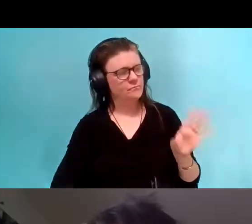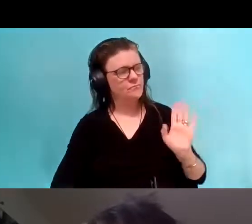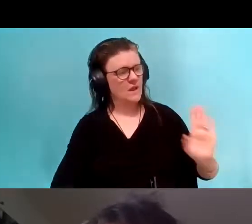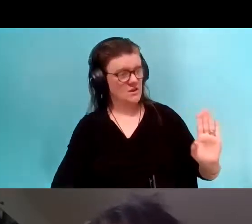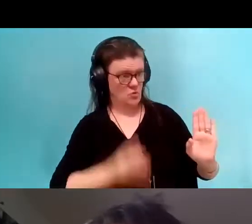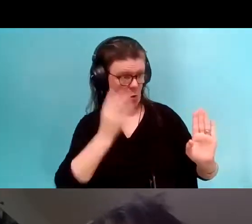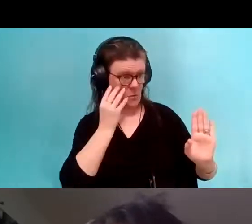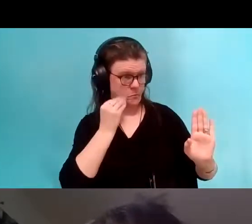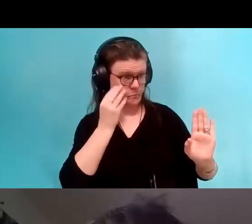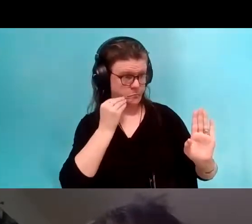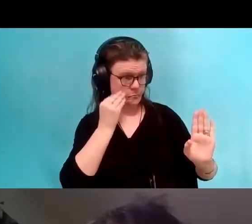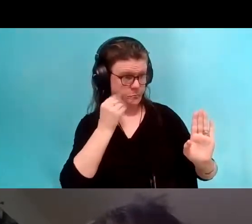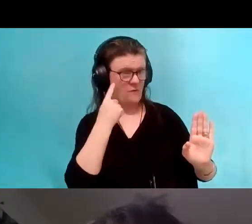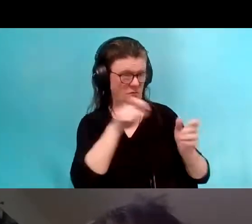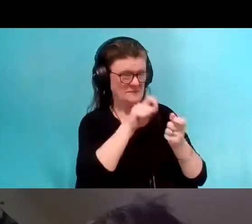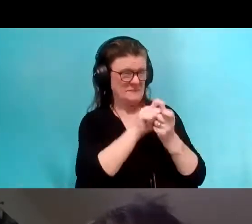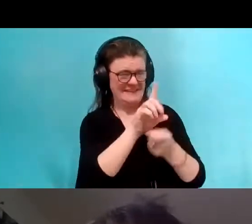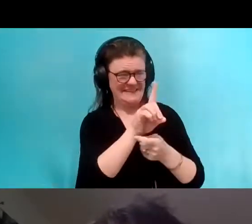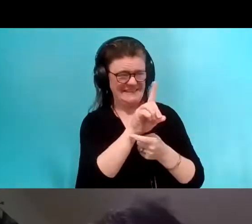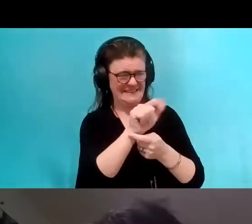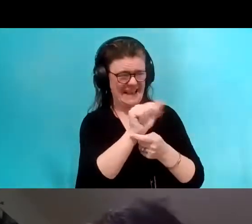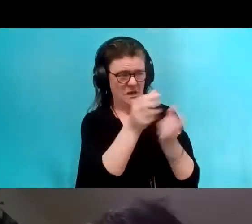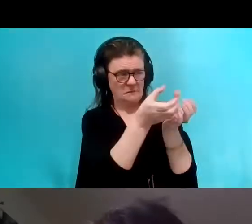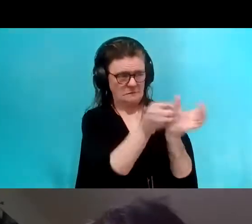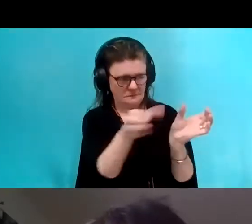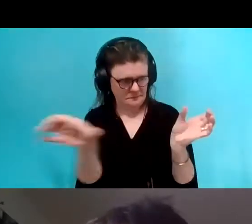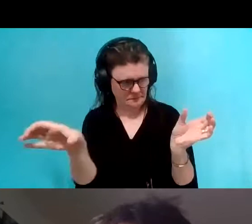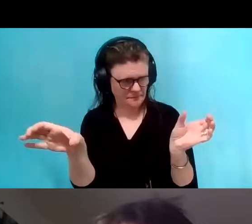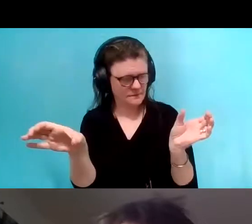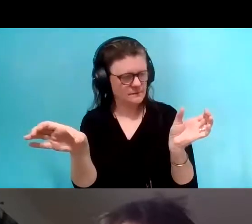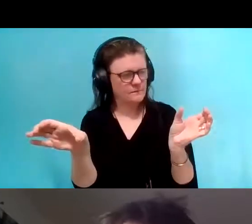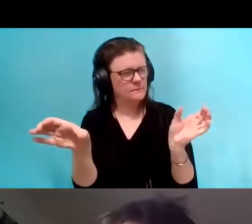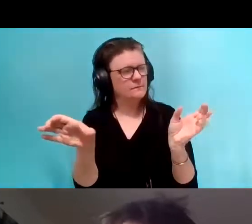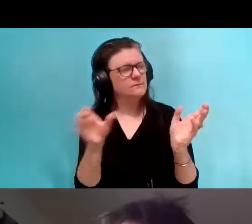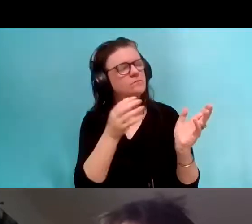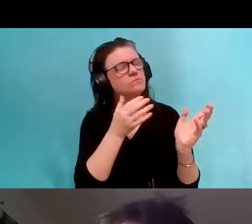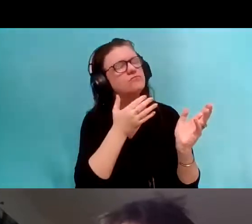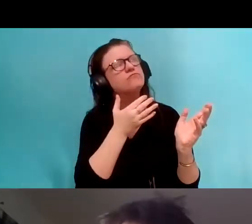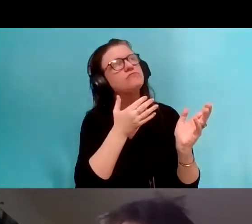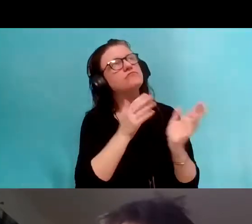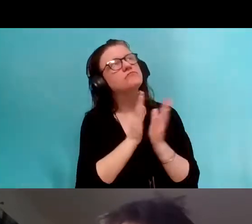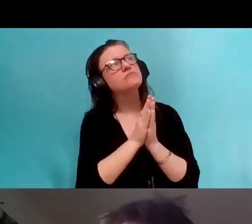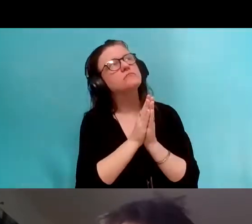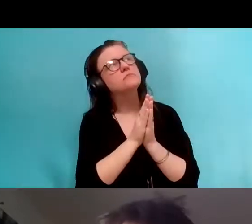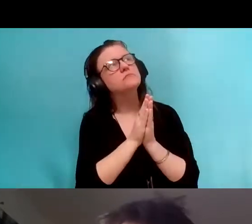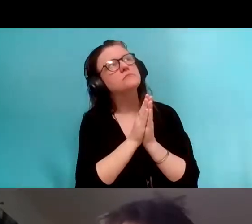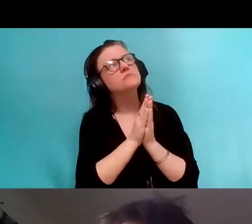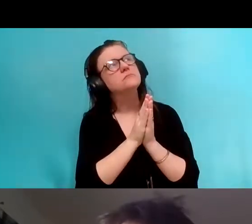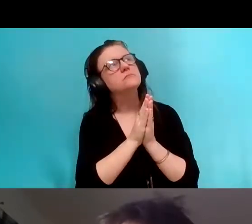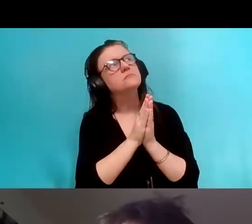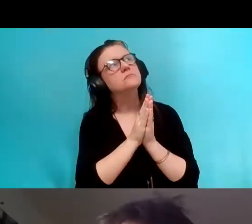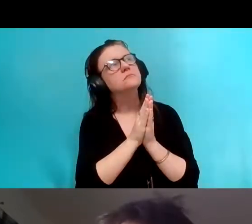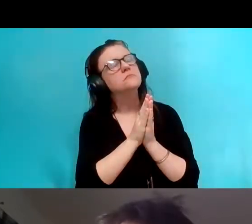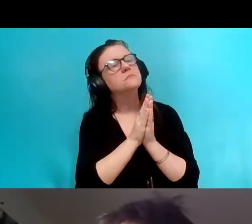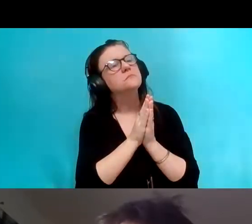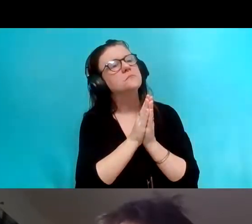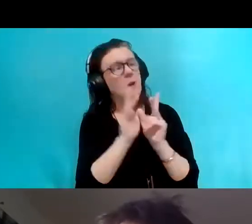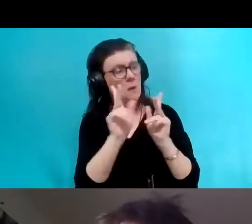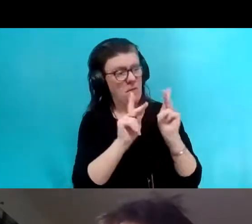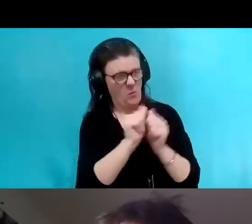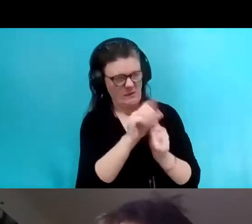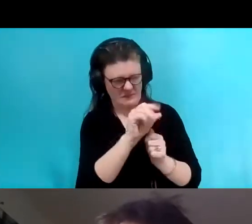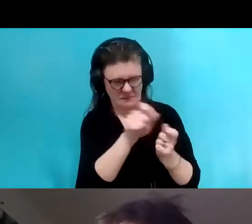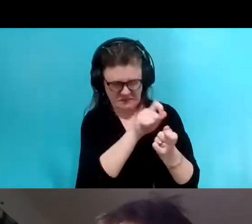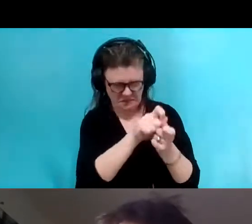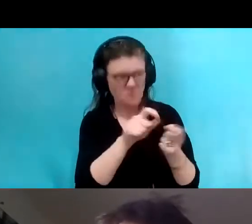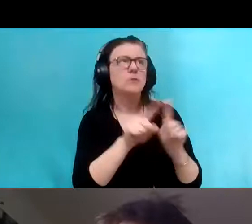experience with disaggregated data, what proportion of people the question focuses particularly on people with disability, but